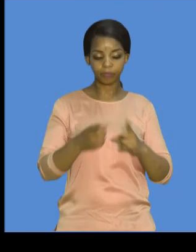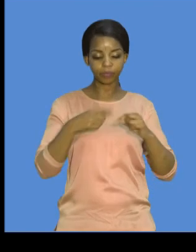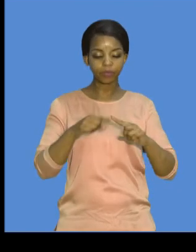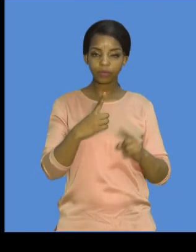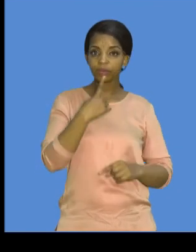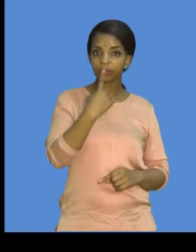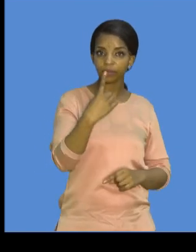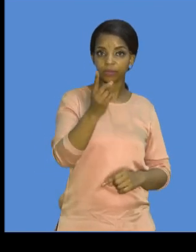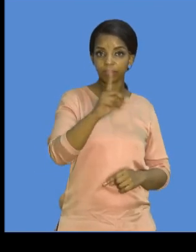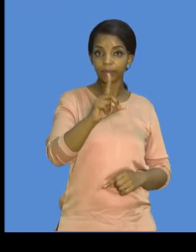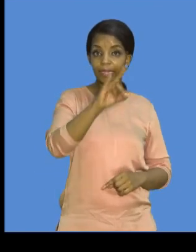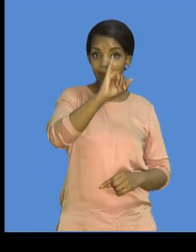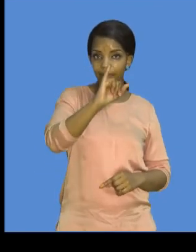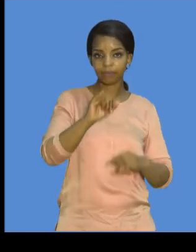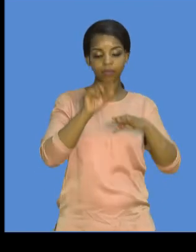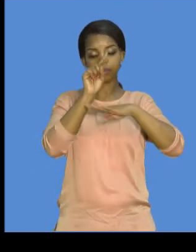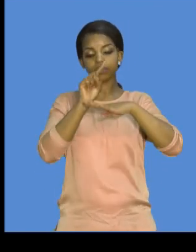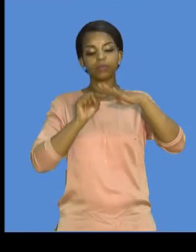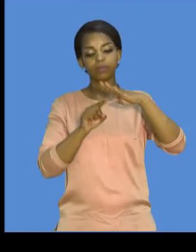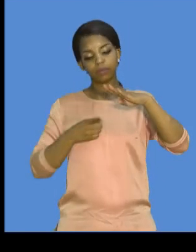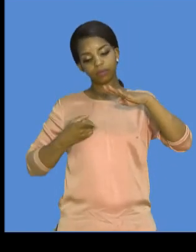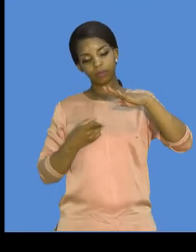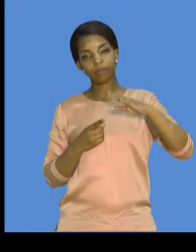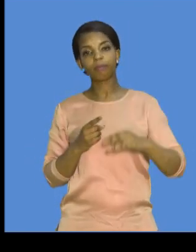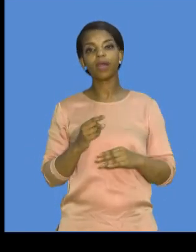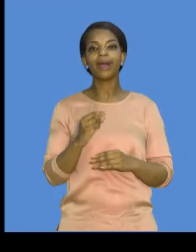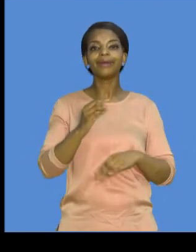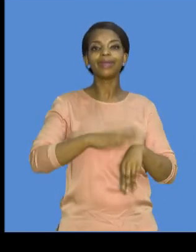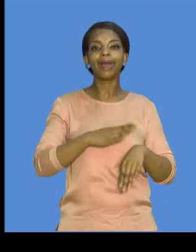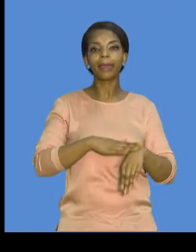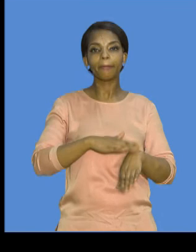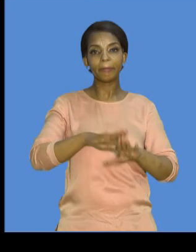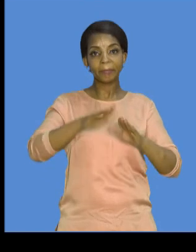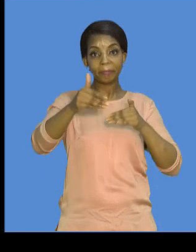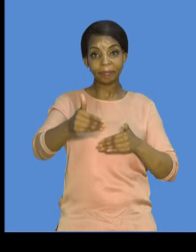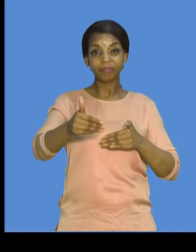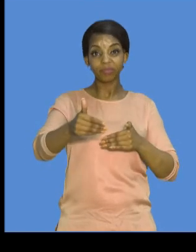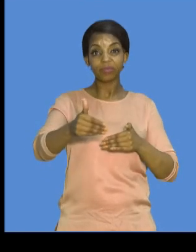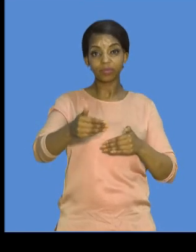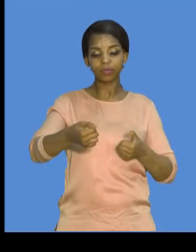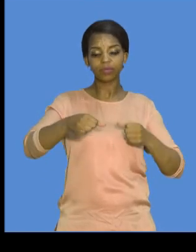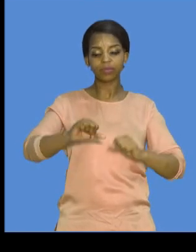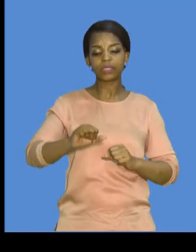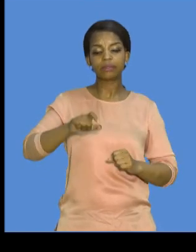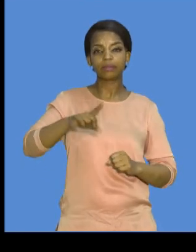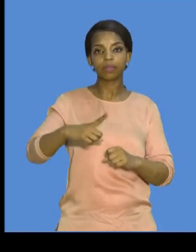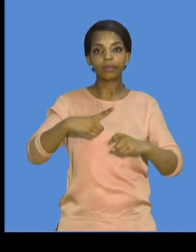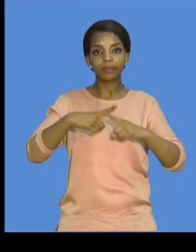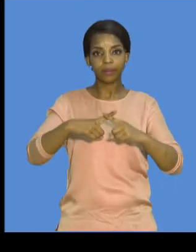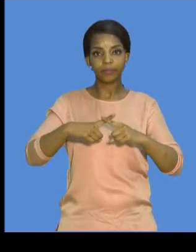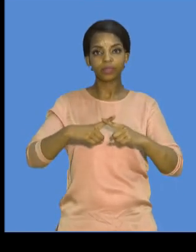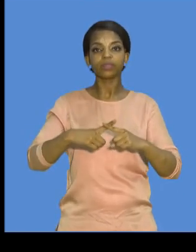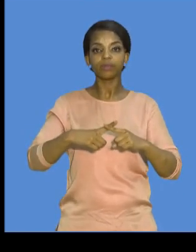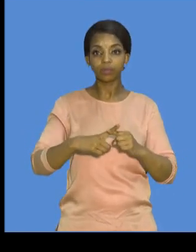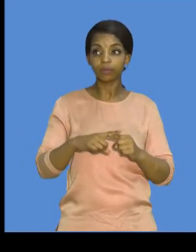will be divided by the compounding period, right? And the N will be multiplied by